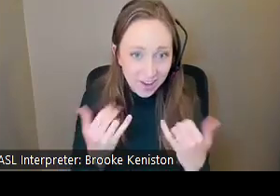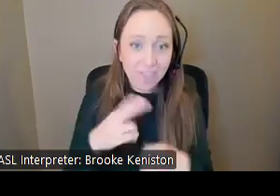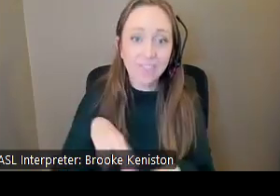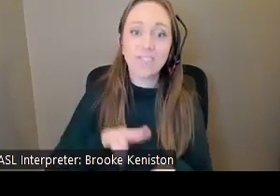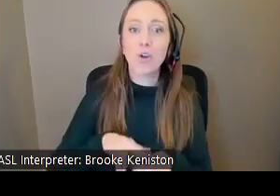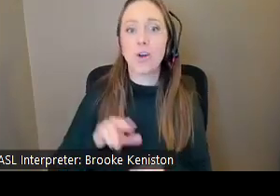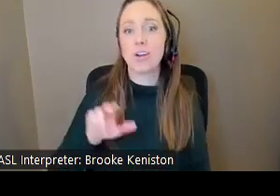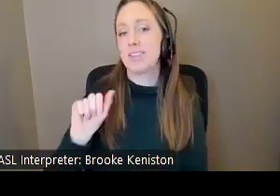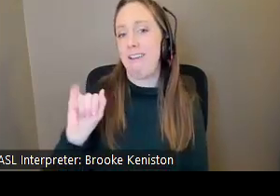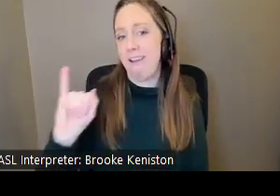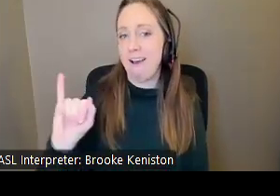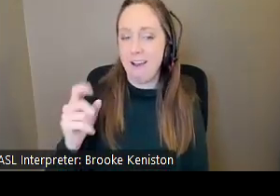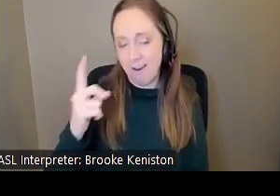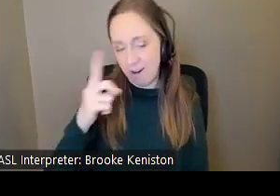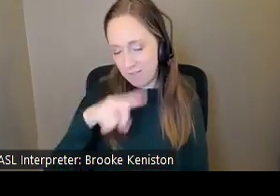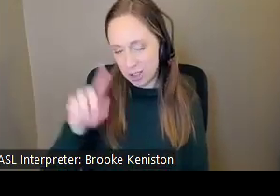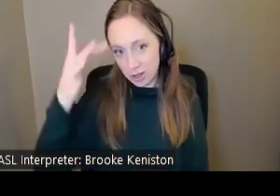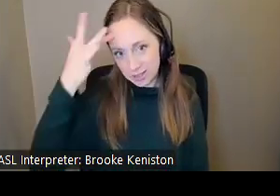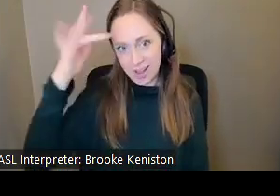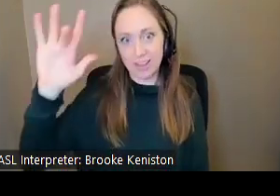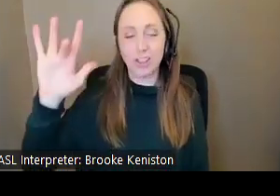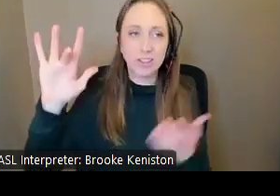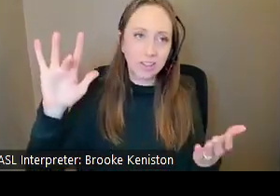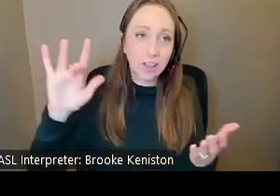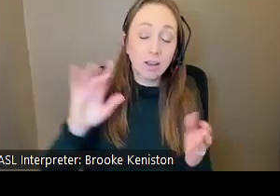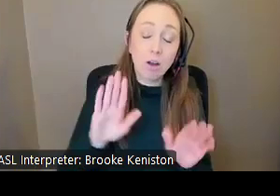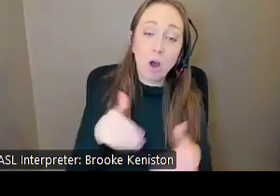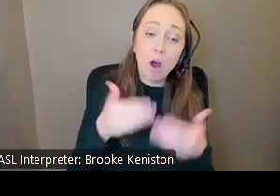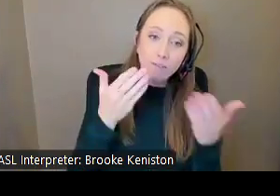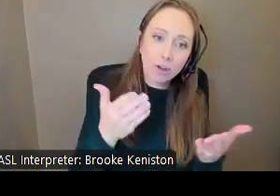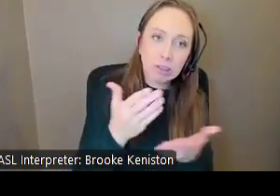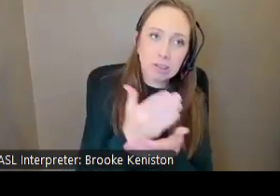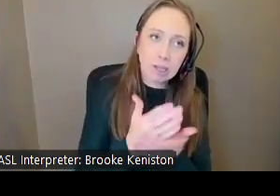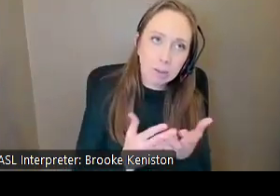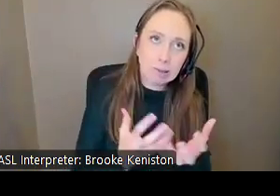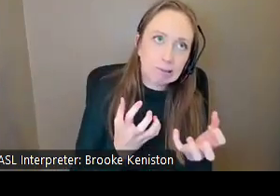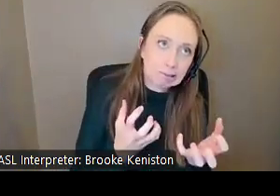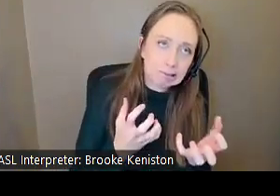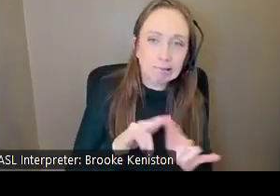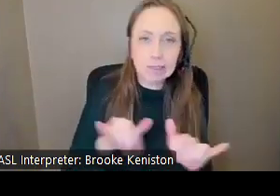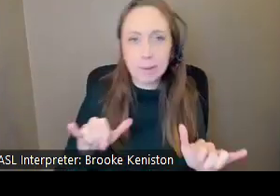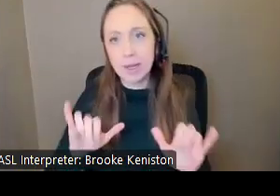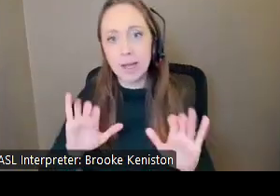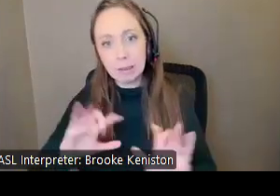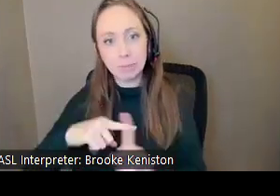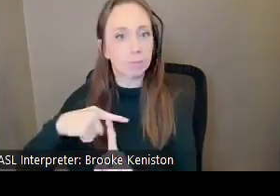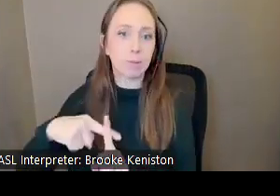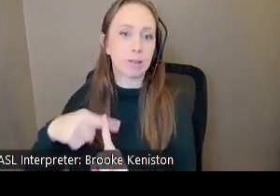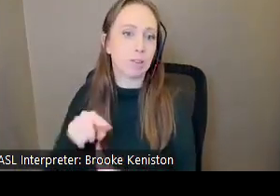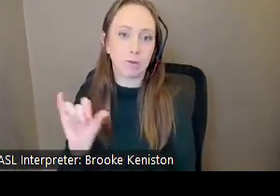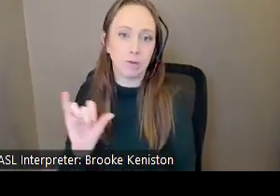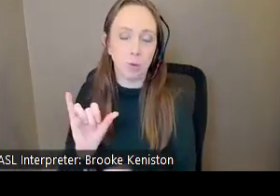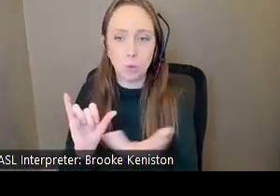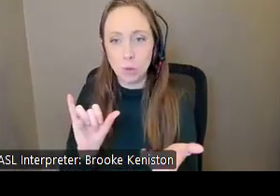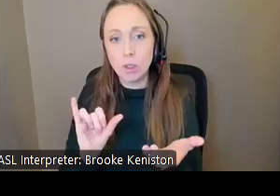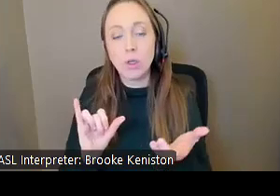and the ecstasy that it offers, right? So a few things to kind of think about here. It is poised